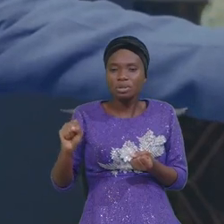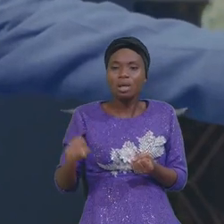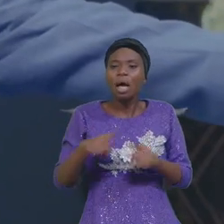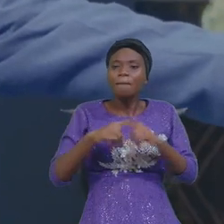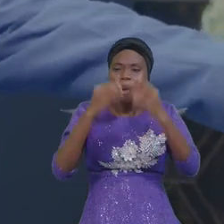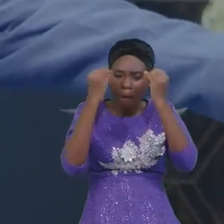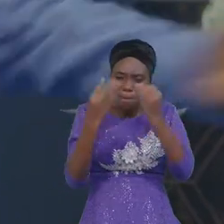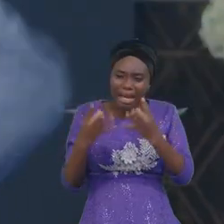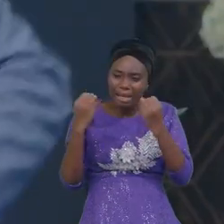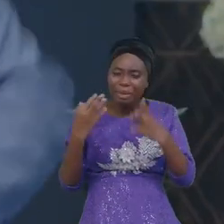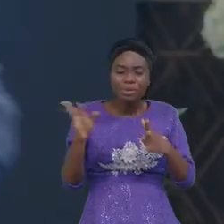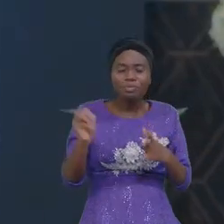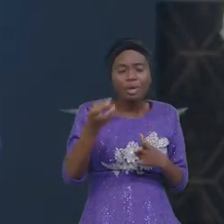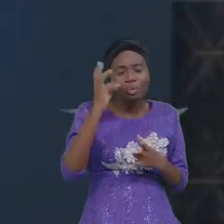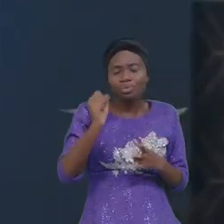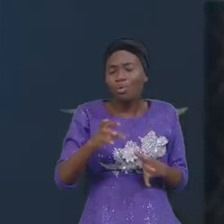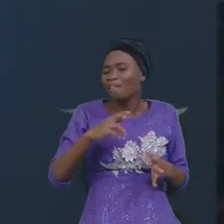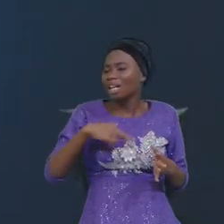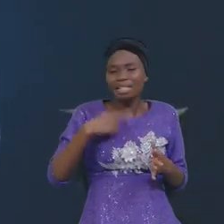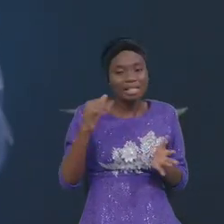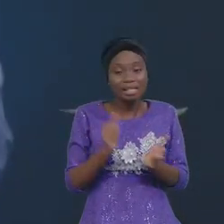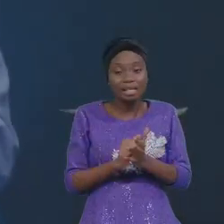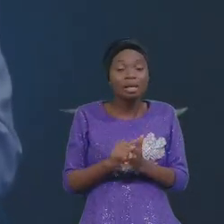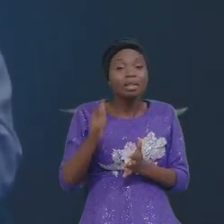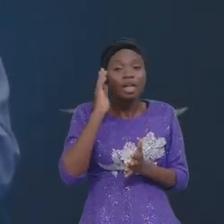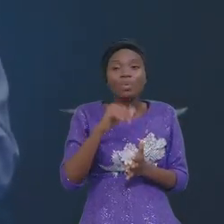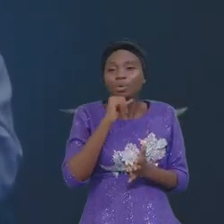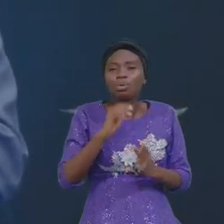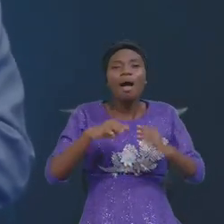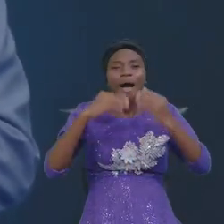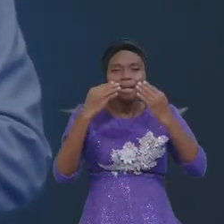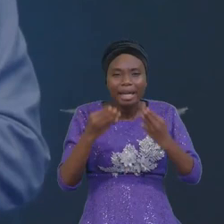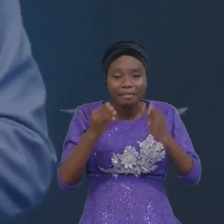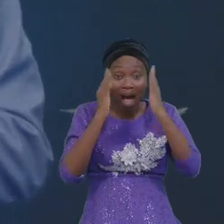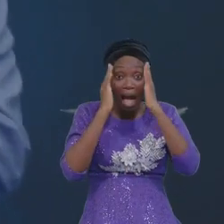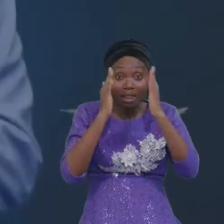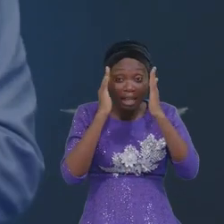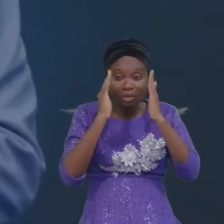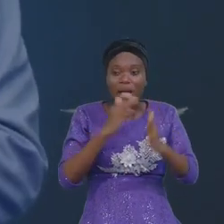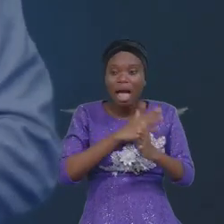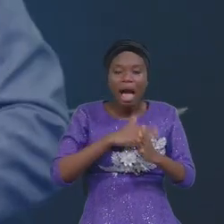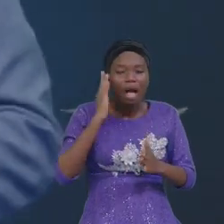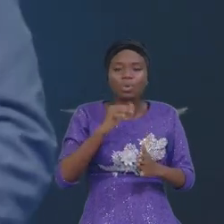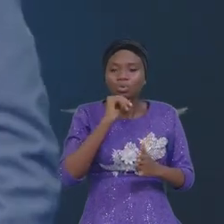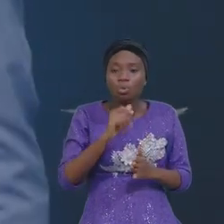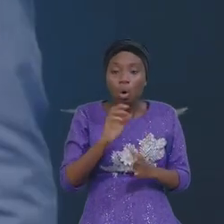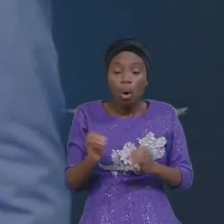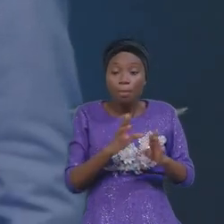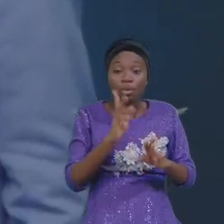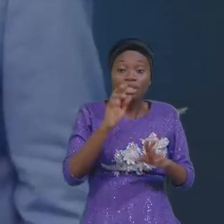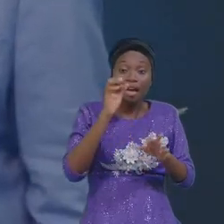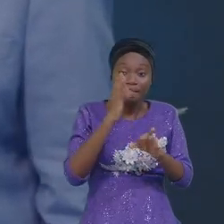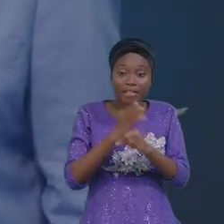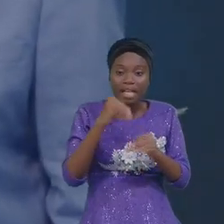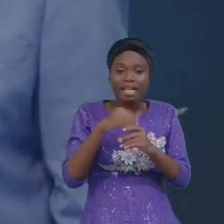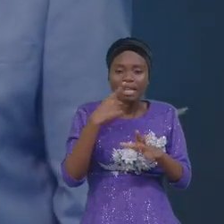so religious that they will not give attention, and they will not put their faith in the